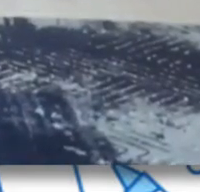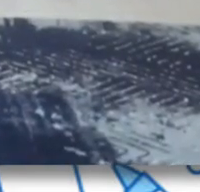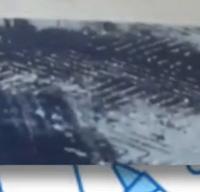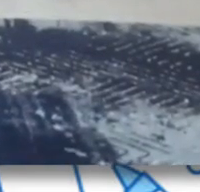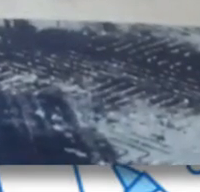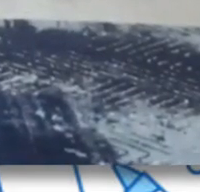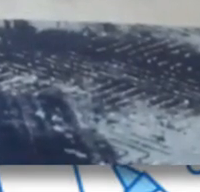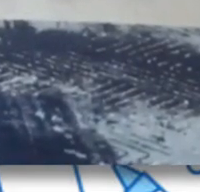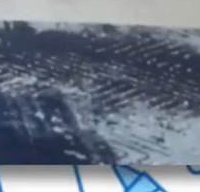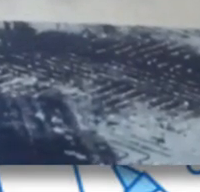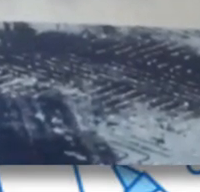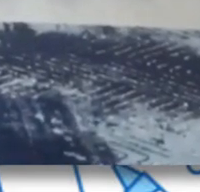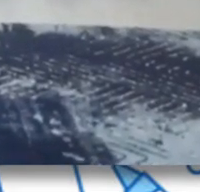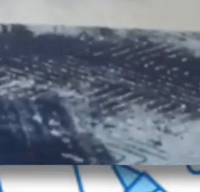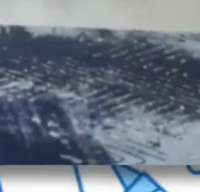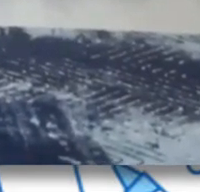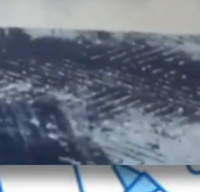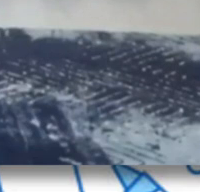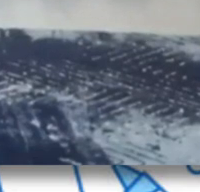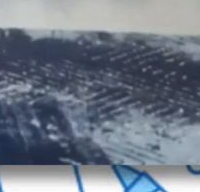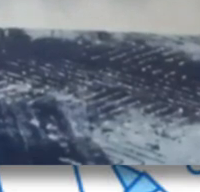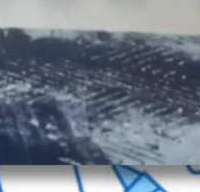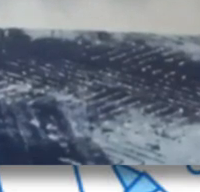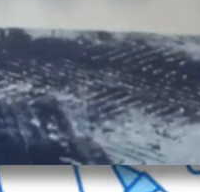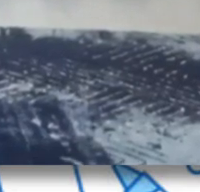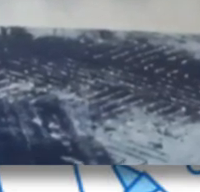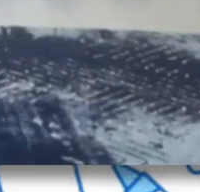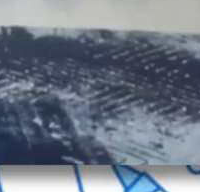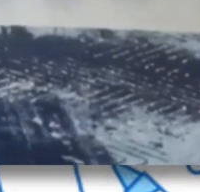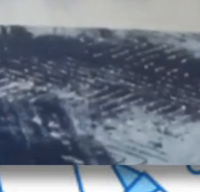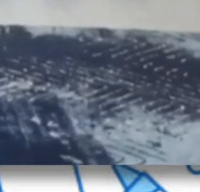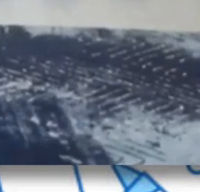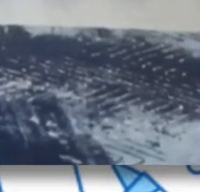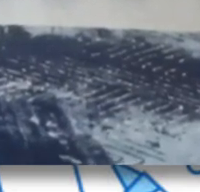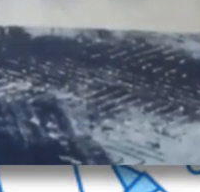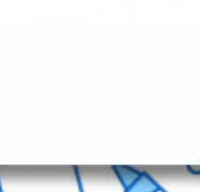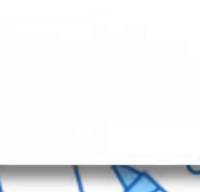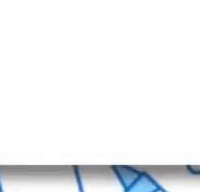T-shirt and short pants. I also wear a cap. It's raining outside. It's cold, so I wear a jacket. I'm going to school, so I wear my school uniform.